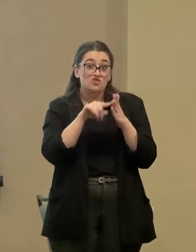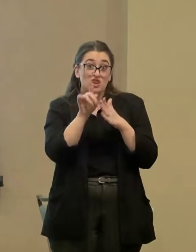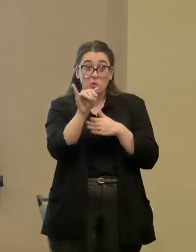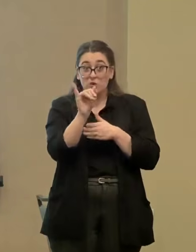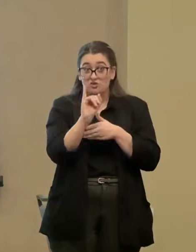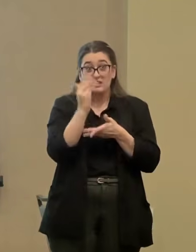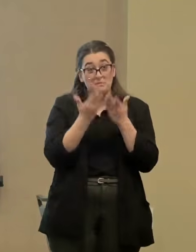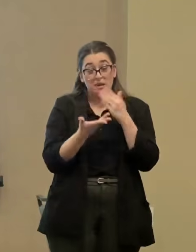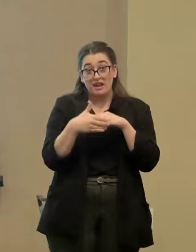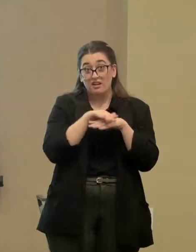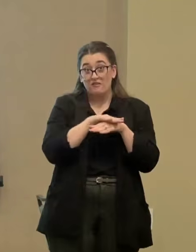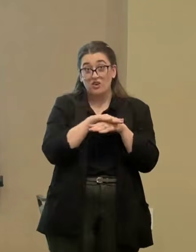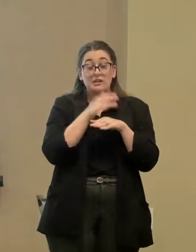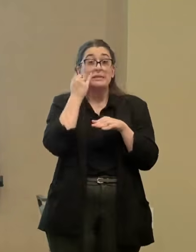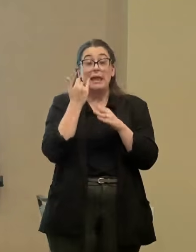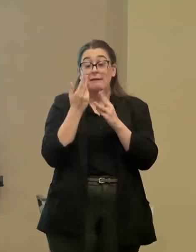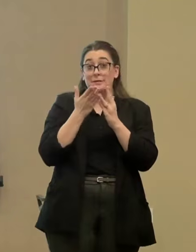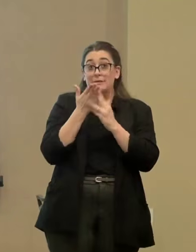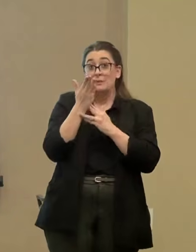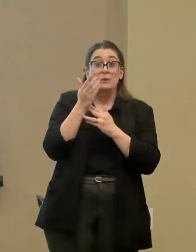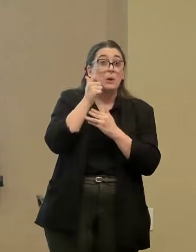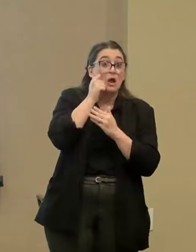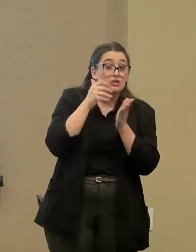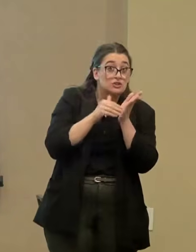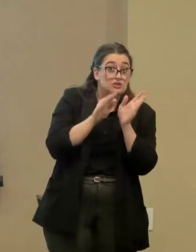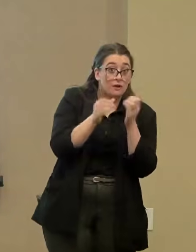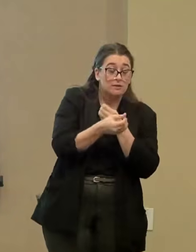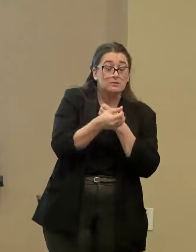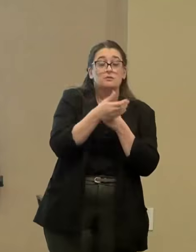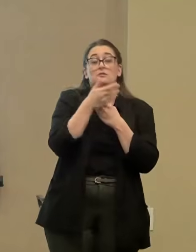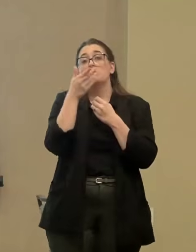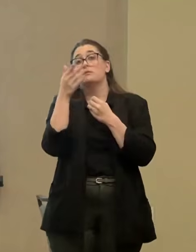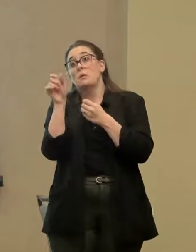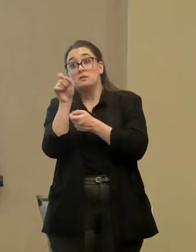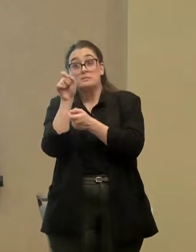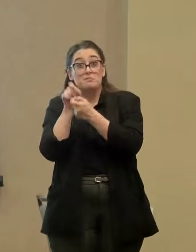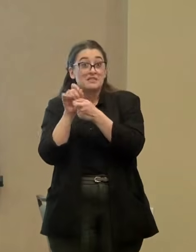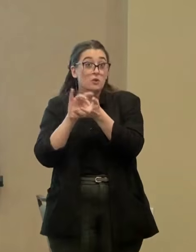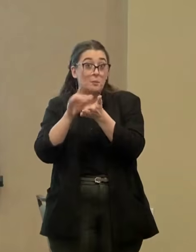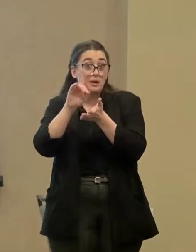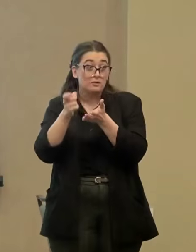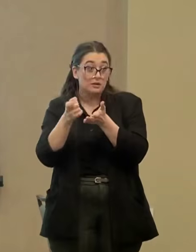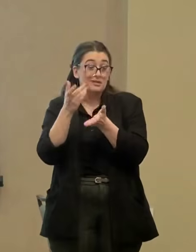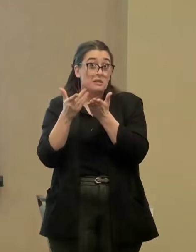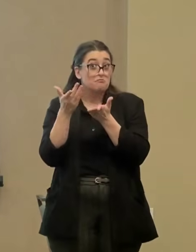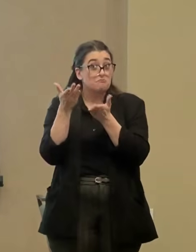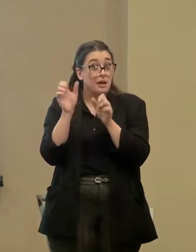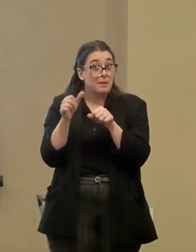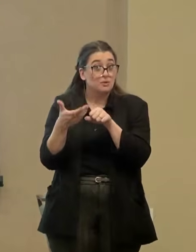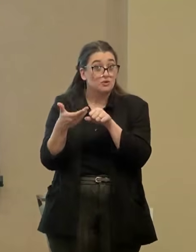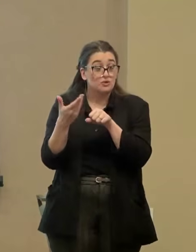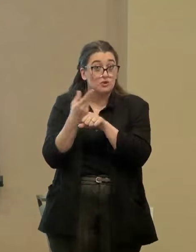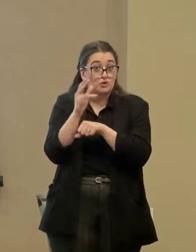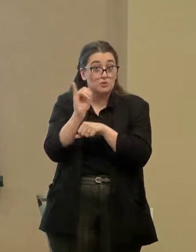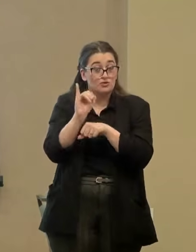be covered if you are getting it through a dermatologist's office or if you have a certain medical diagnosis.